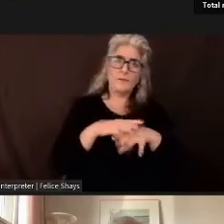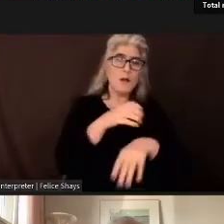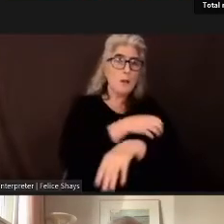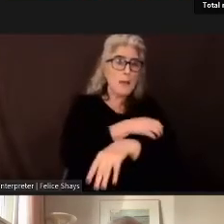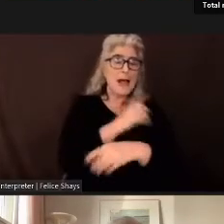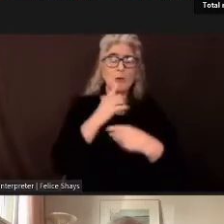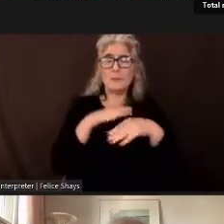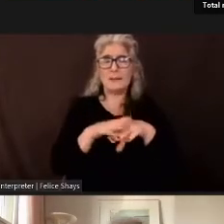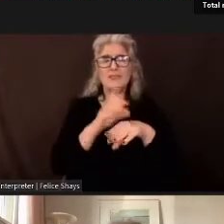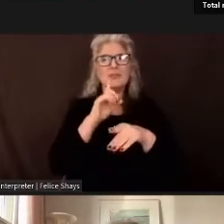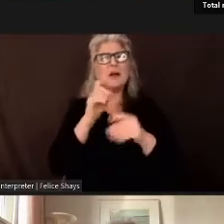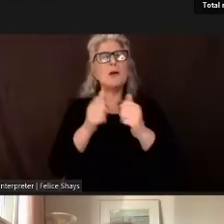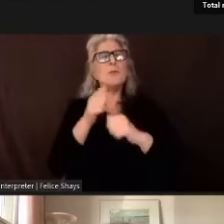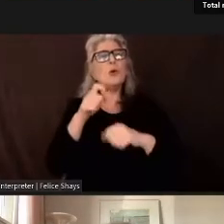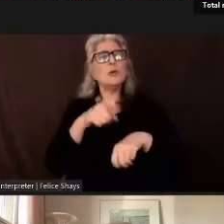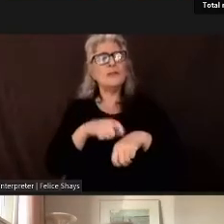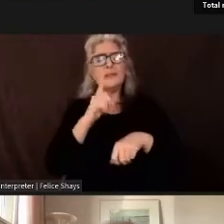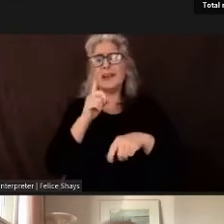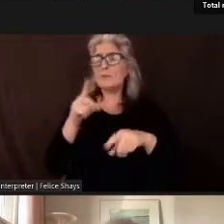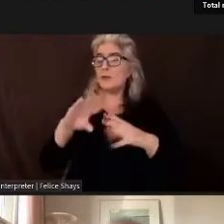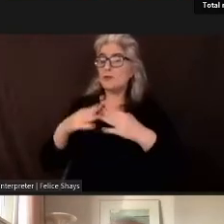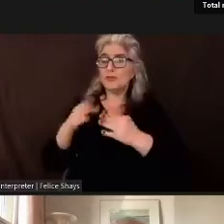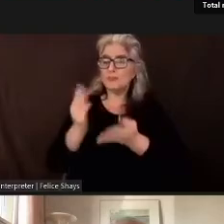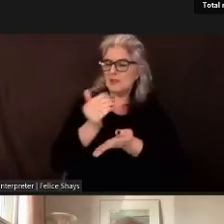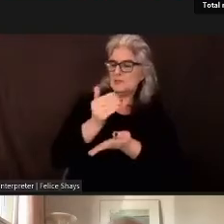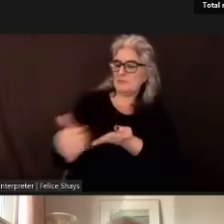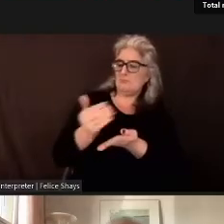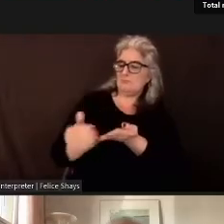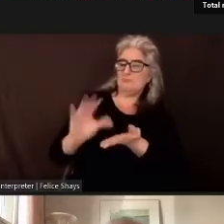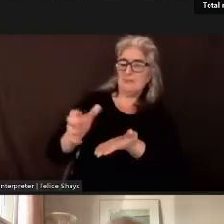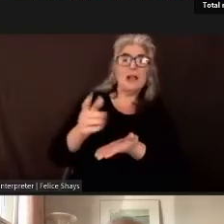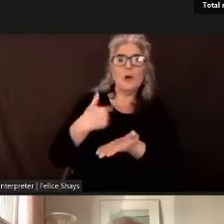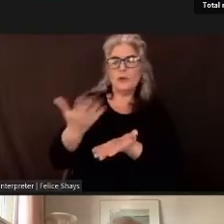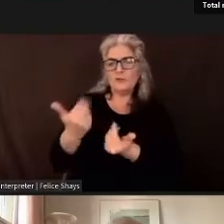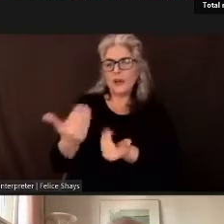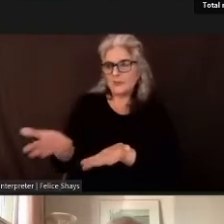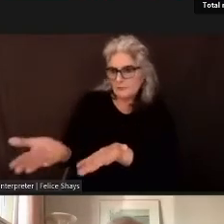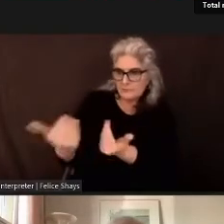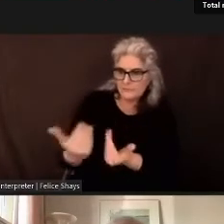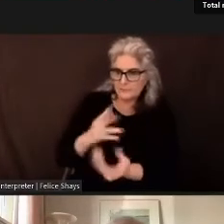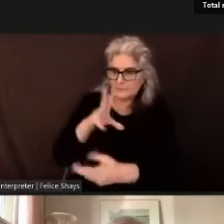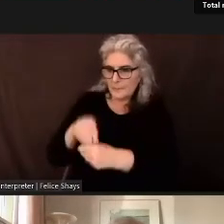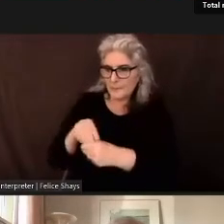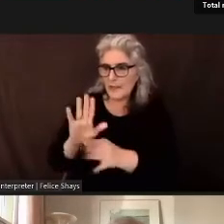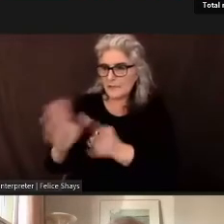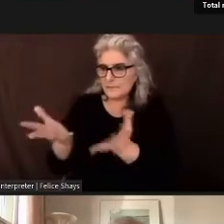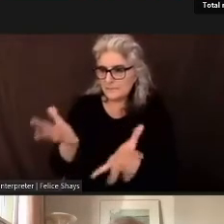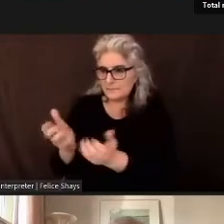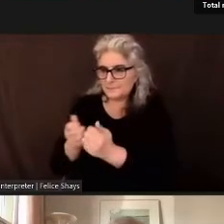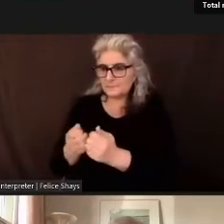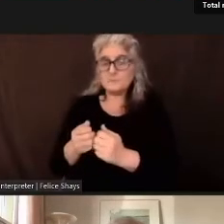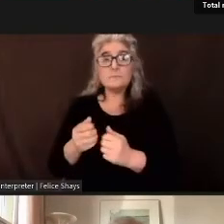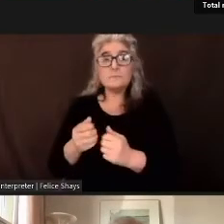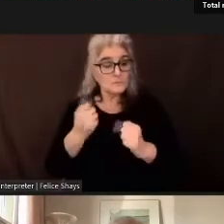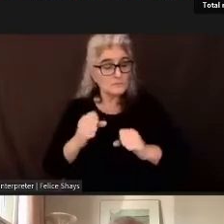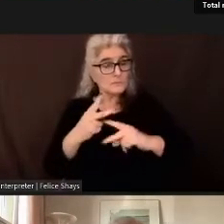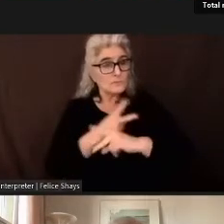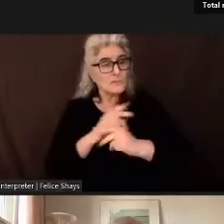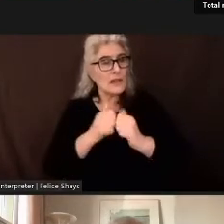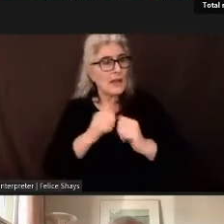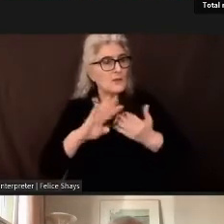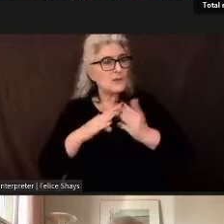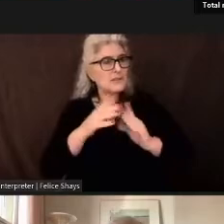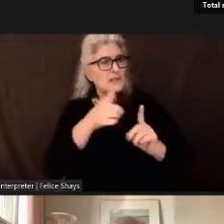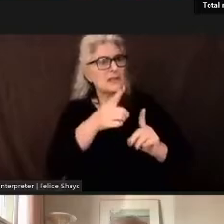part of the conversation, be part of the policies and programs that cities are coming up with to deal with the impacts of